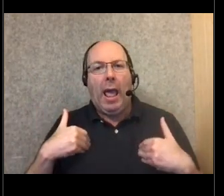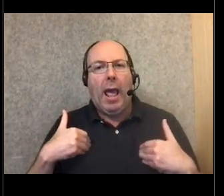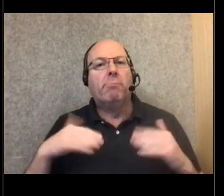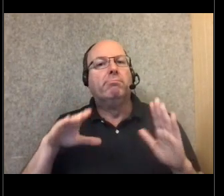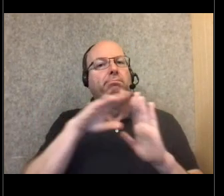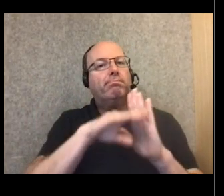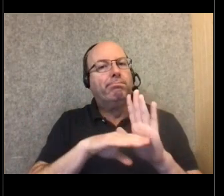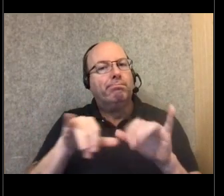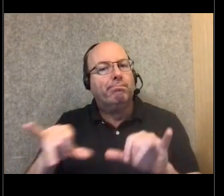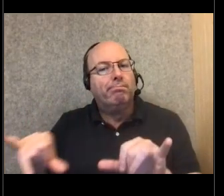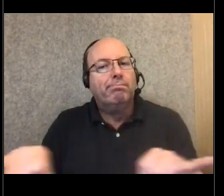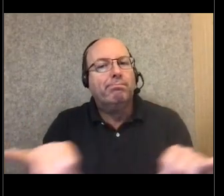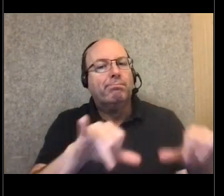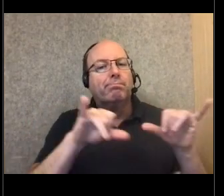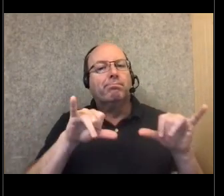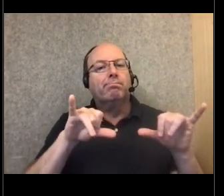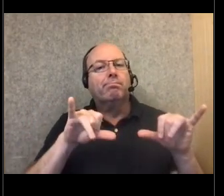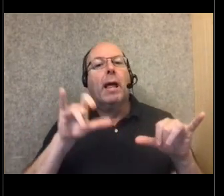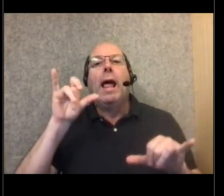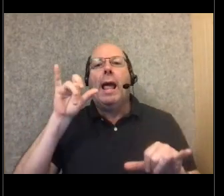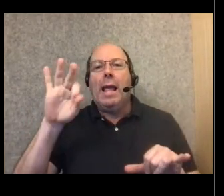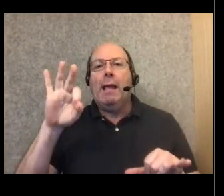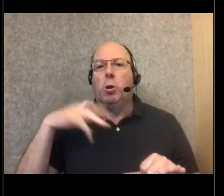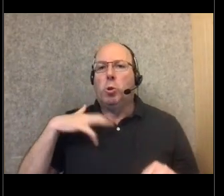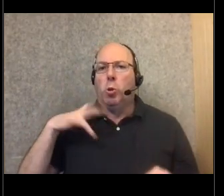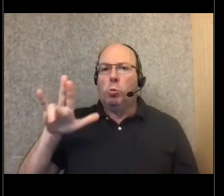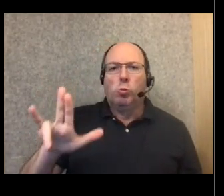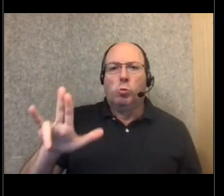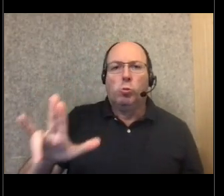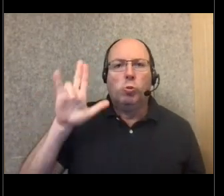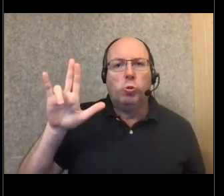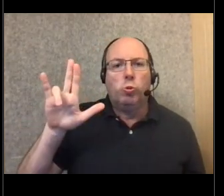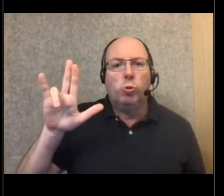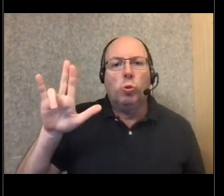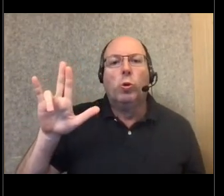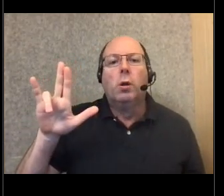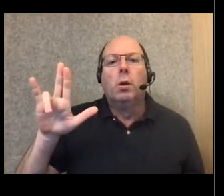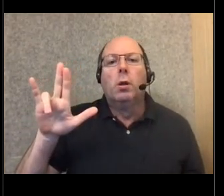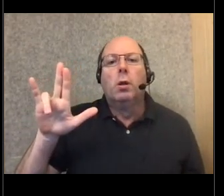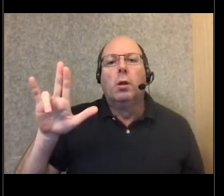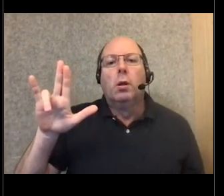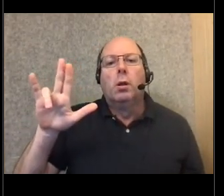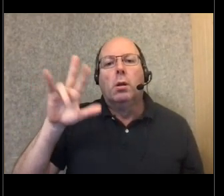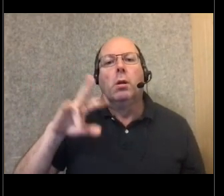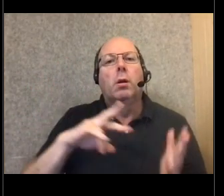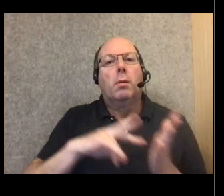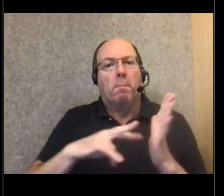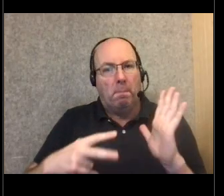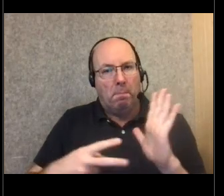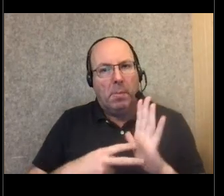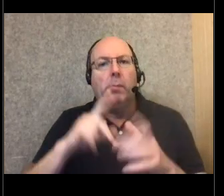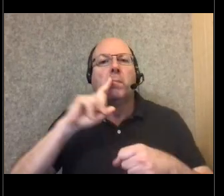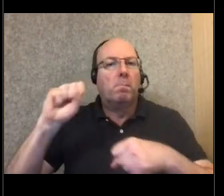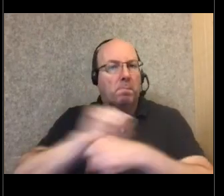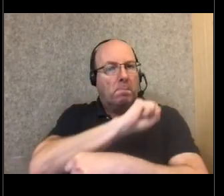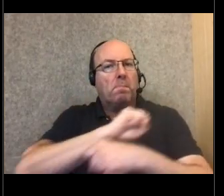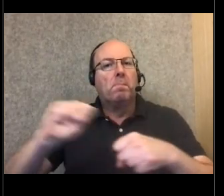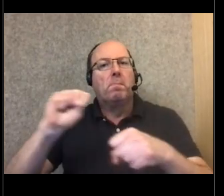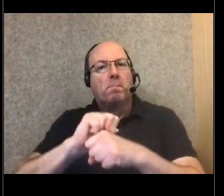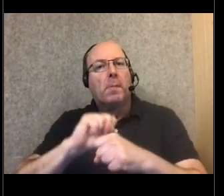code that, if followed without deviation, ensures compliance with the